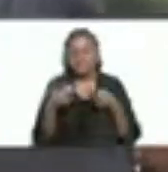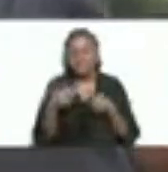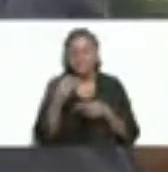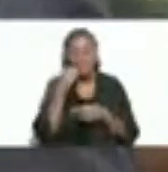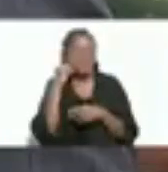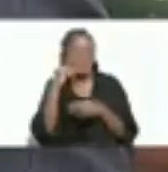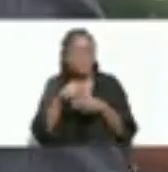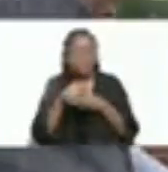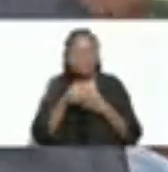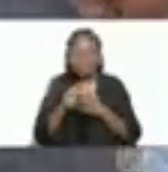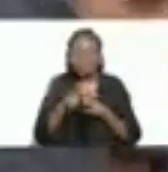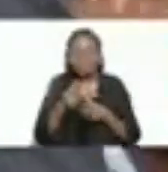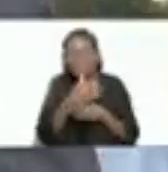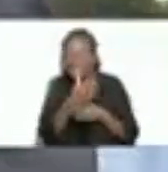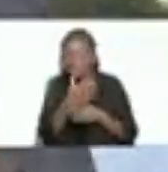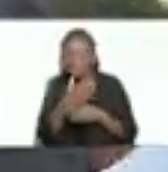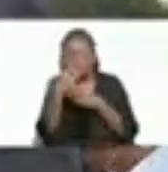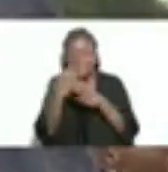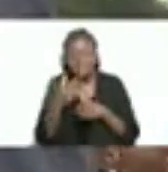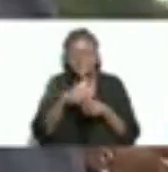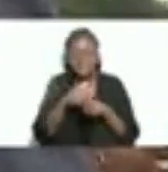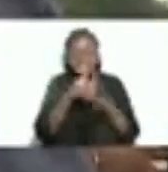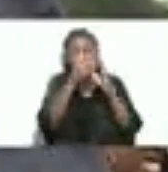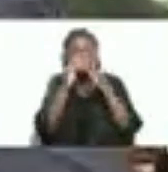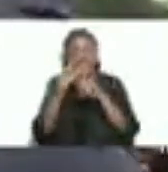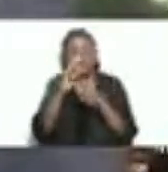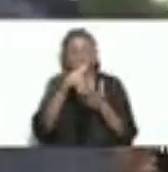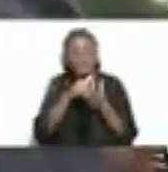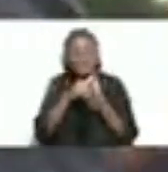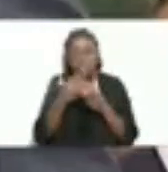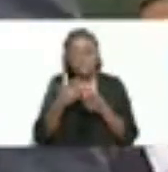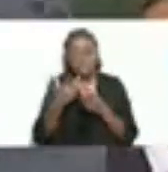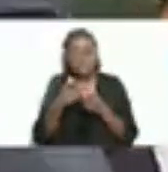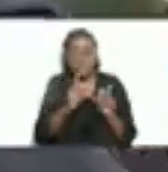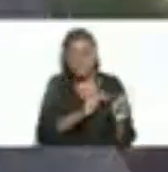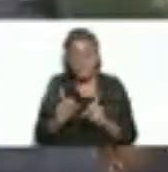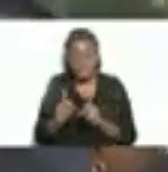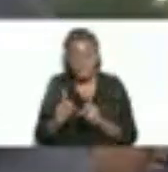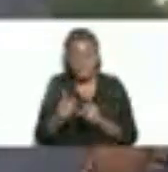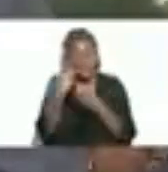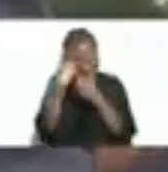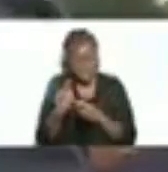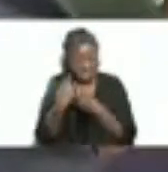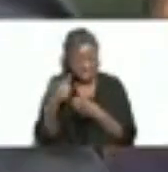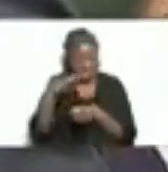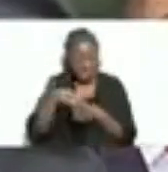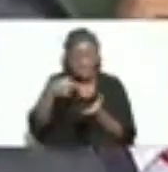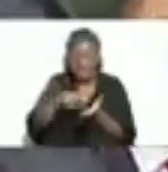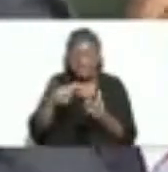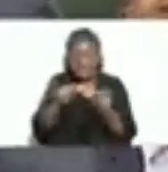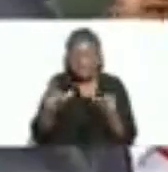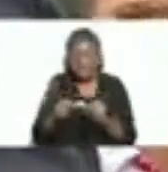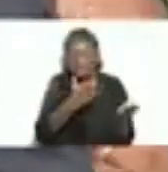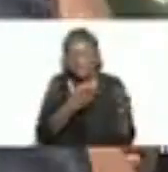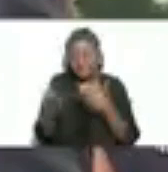City 2000, right? We strategically placed a branch in this area so that we could reach out to this community and give back and bring them in here